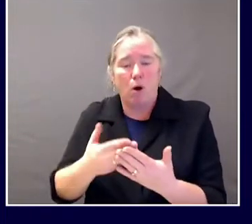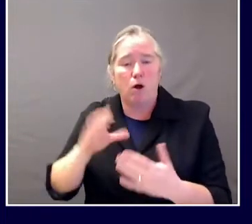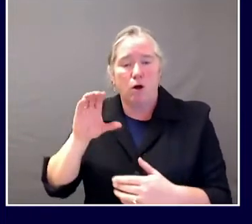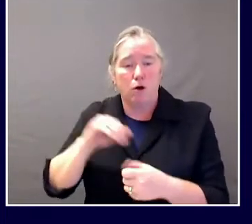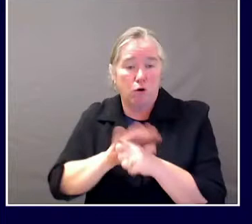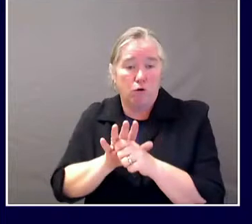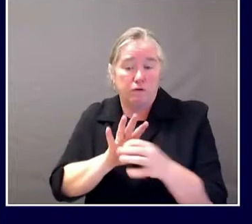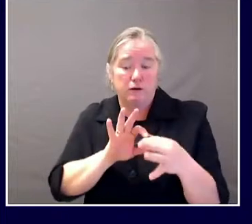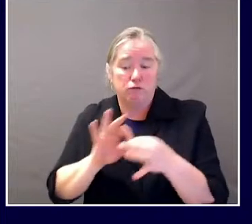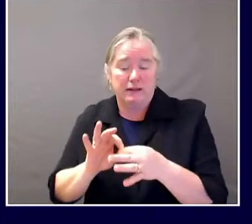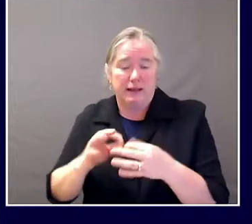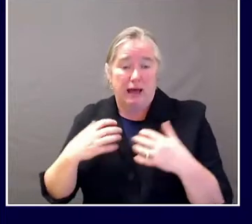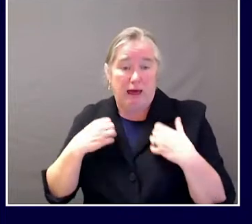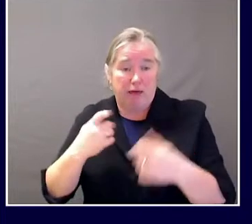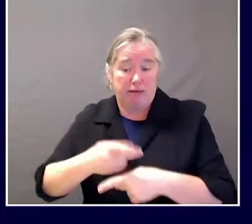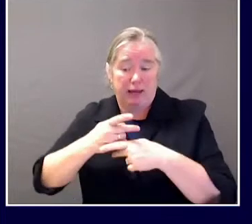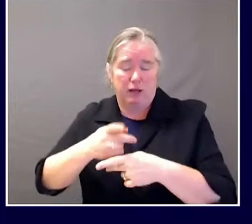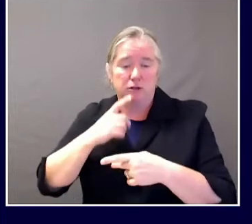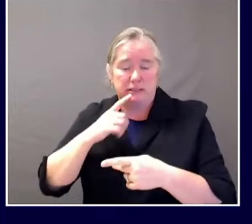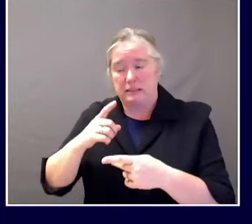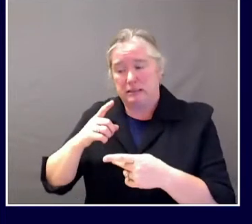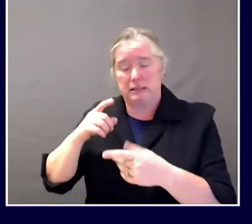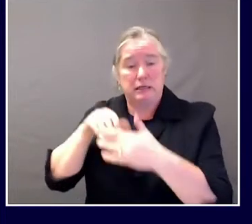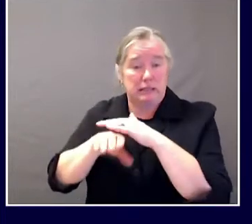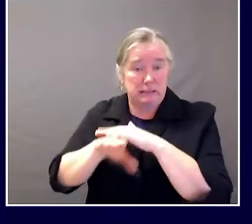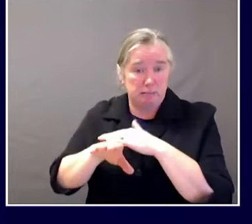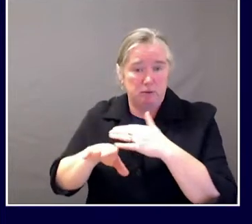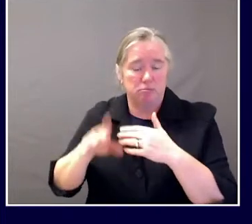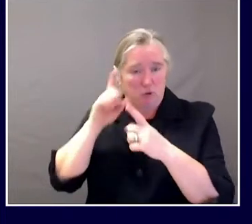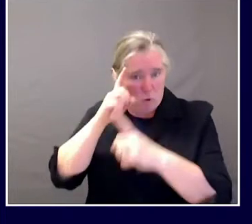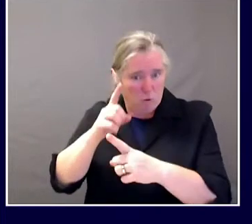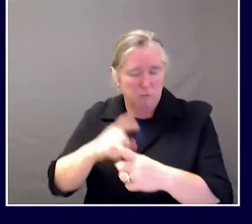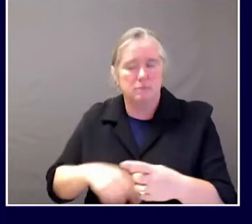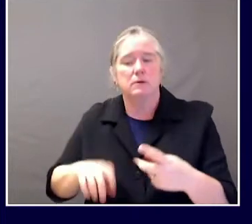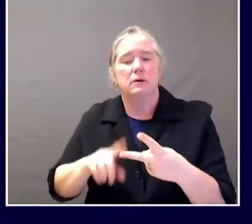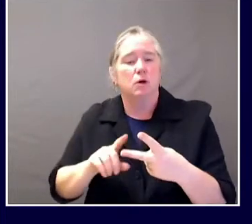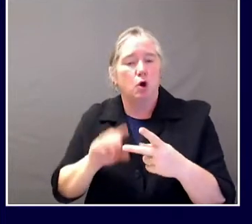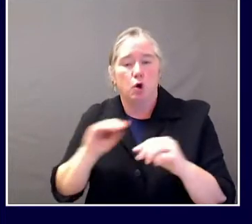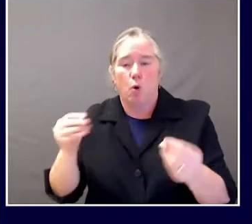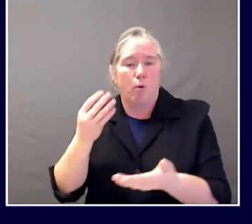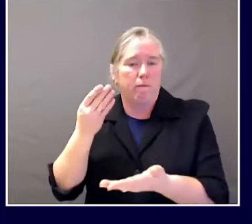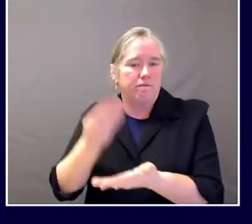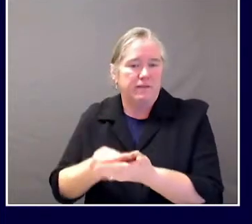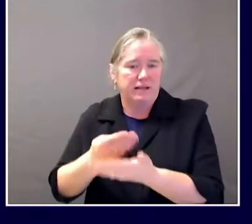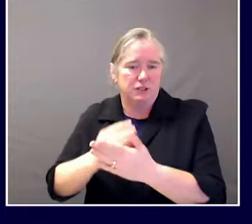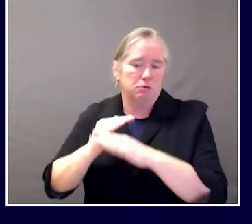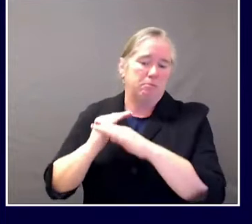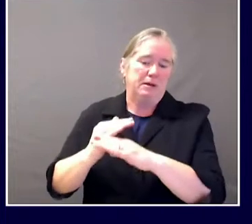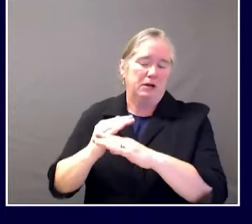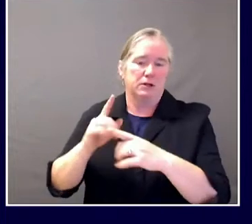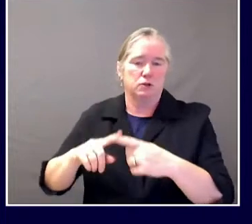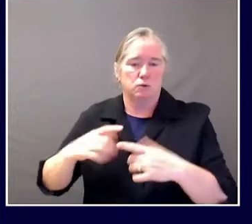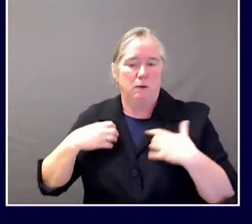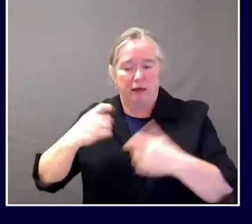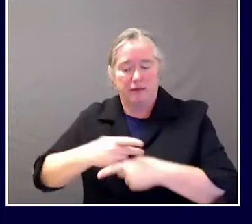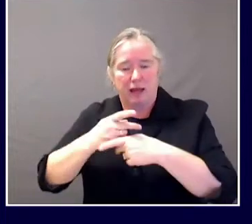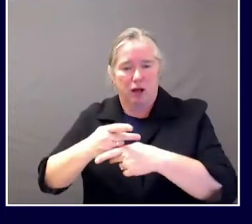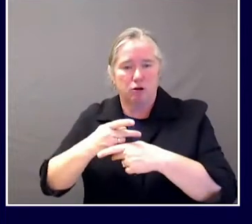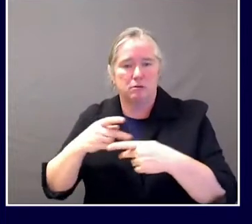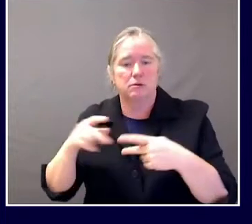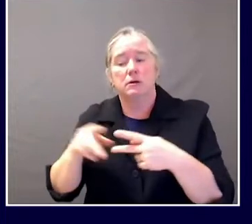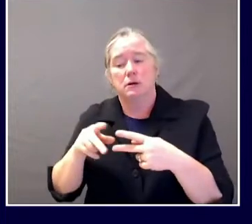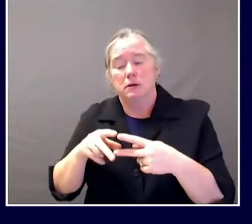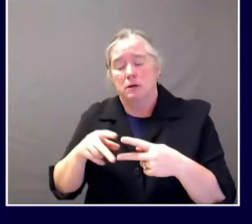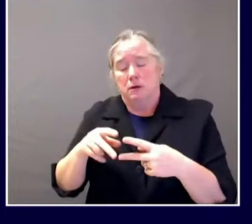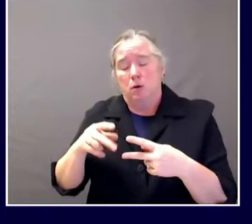accessible, not having fiscal issues, financing issues be a barrier to care. those are, of course, the principles that we've held through